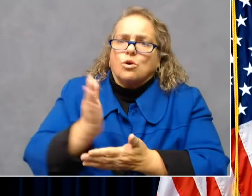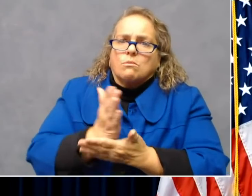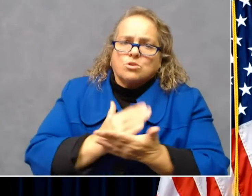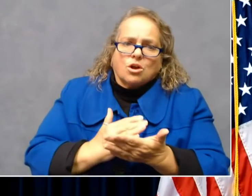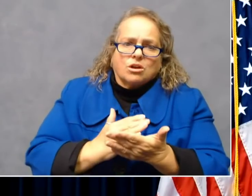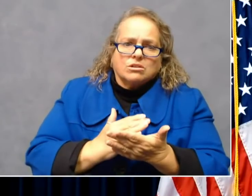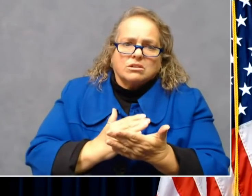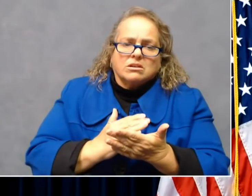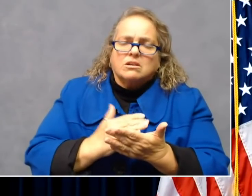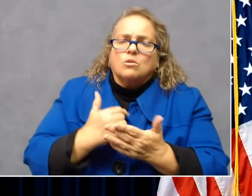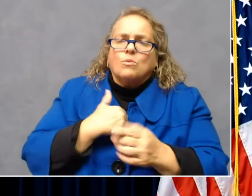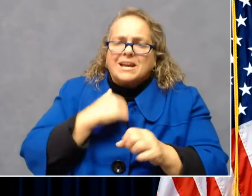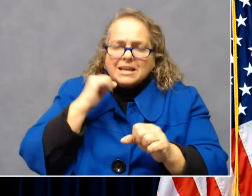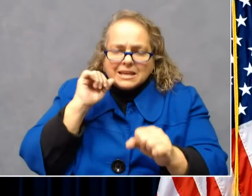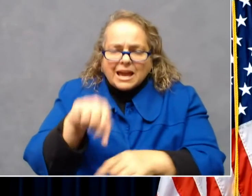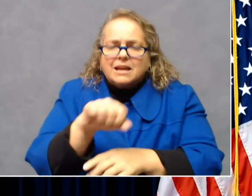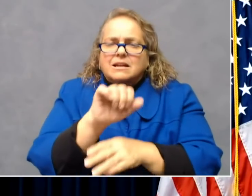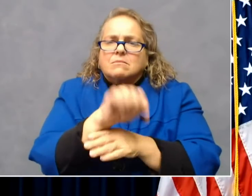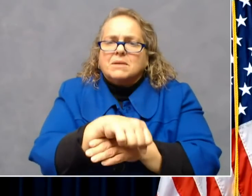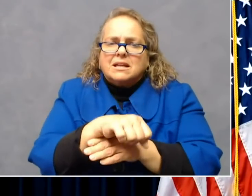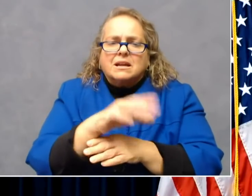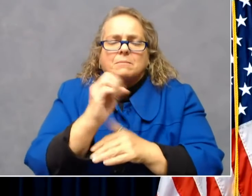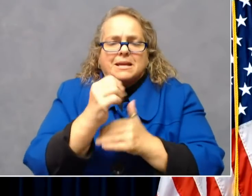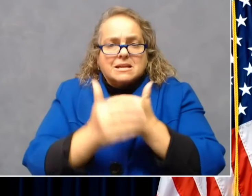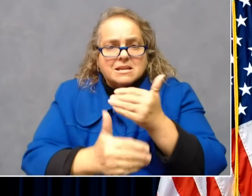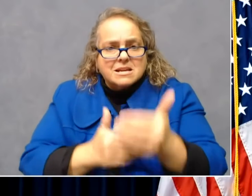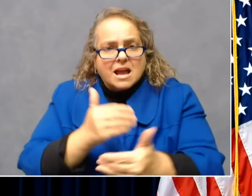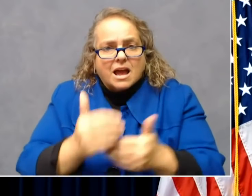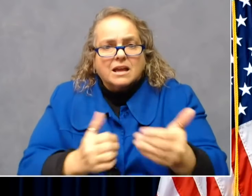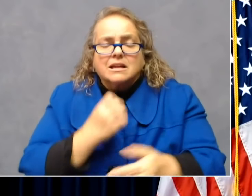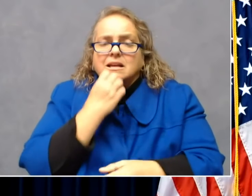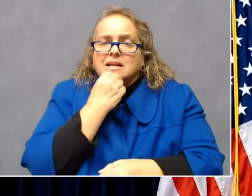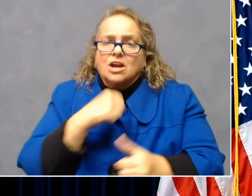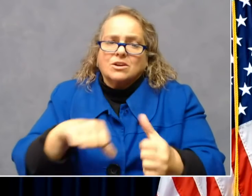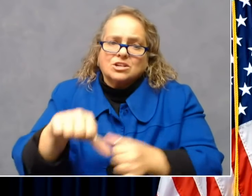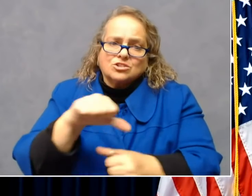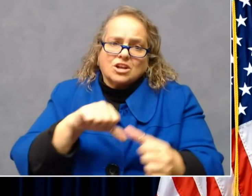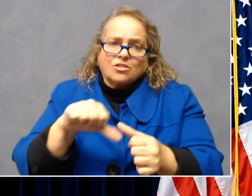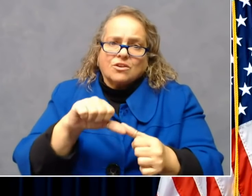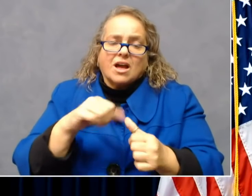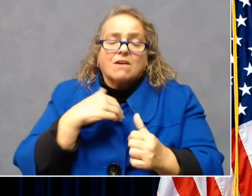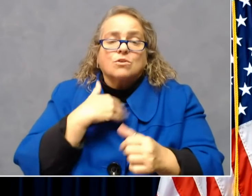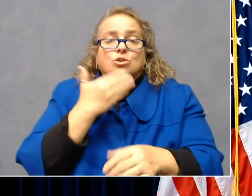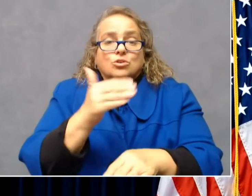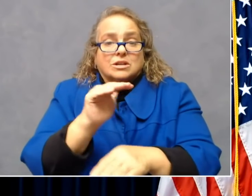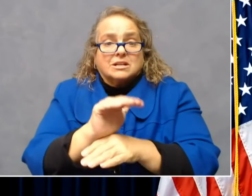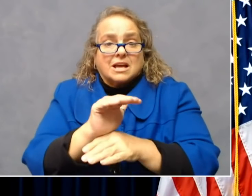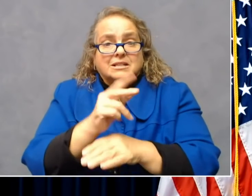care about each other, so let's get out there and do it. Have a good night. I'll see you at 4 tomorrow.